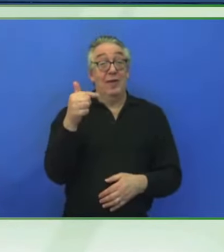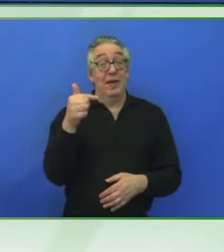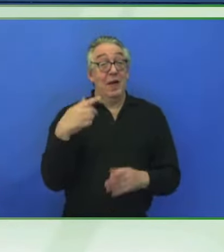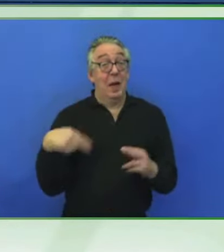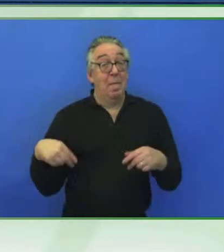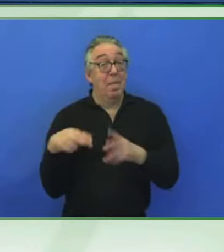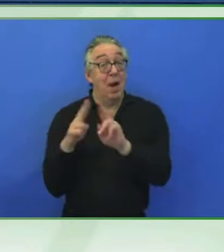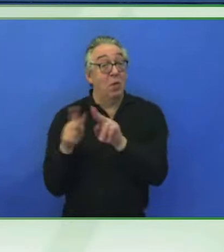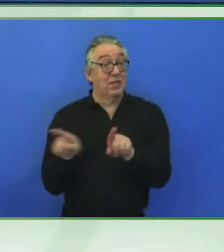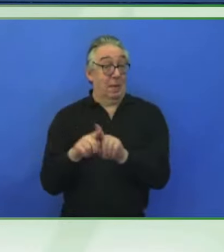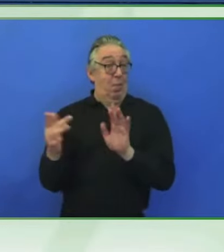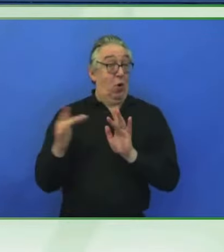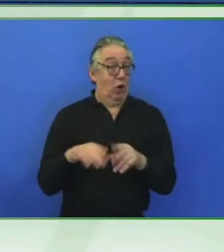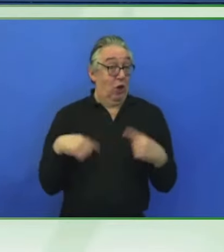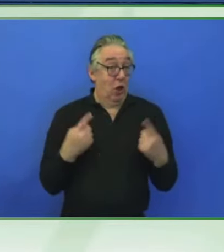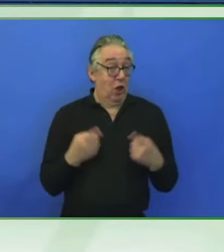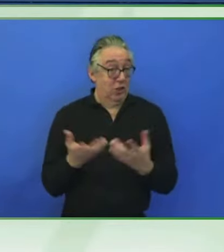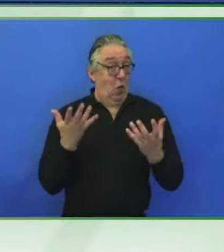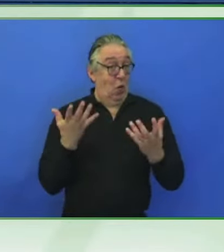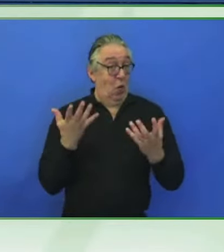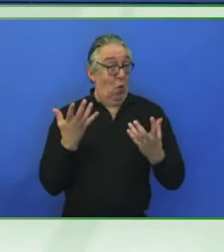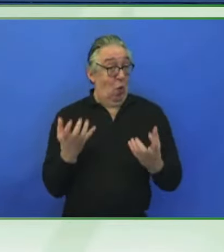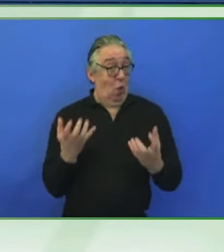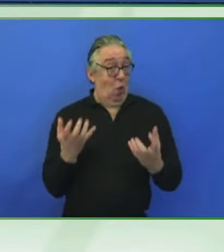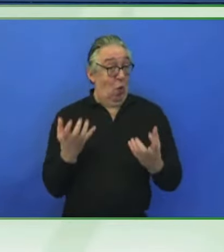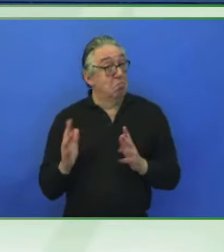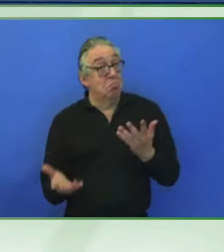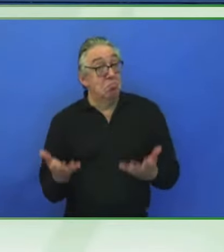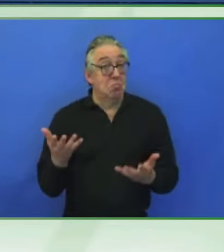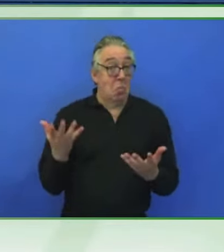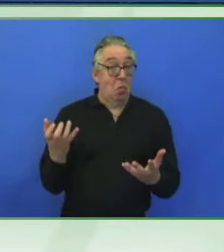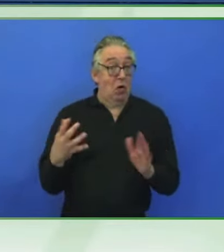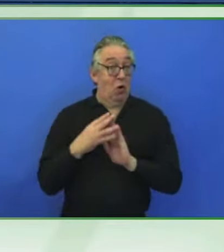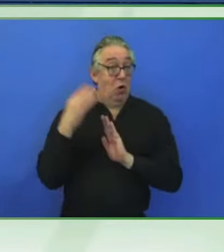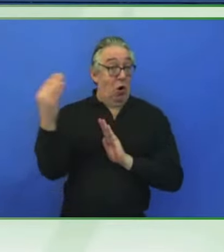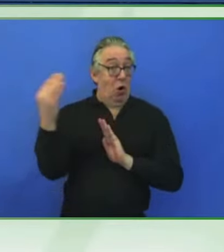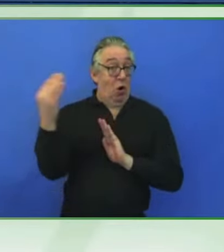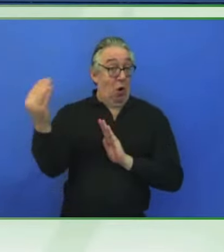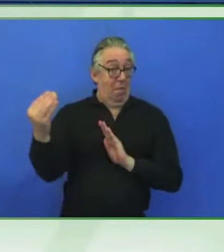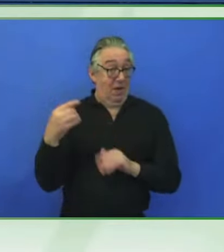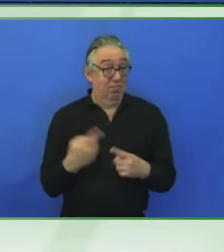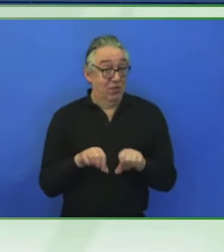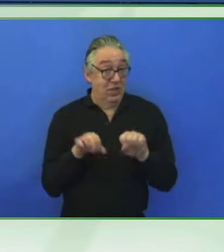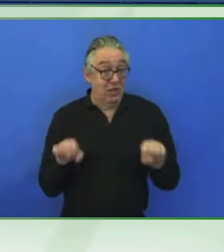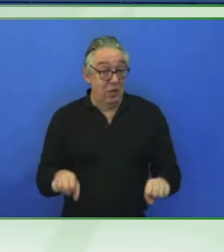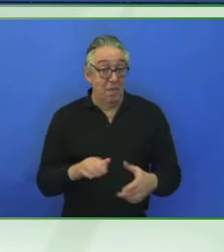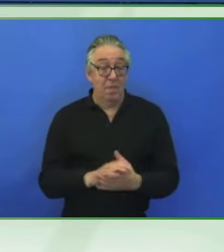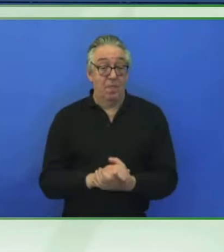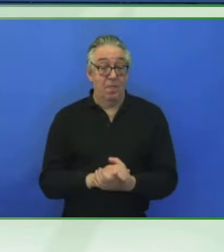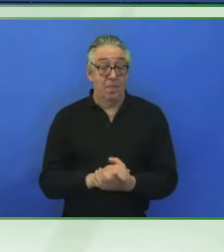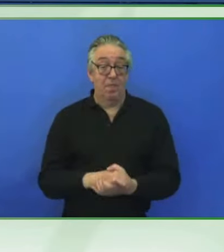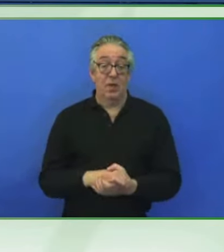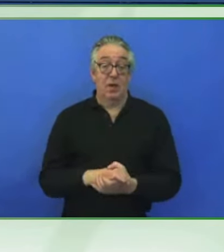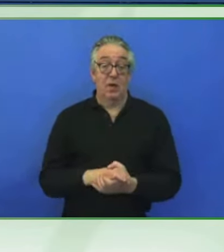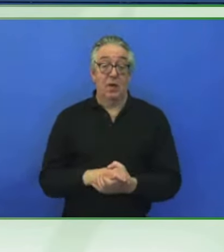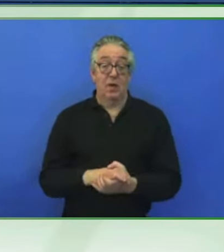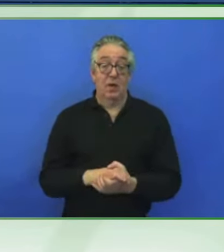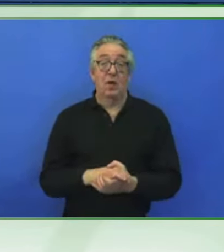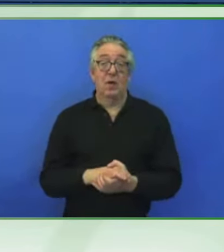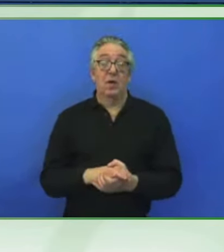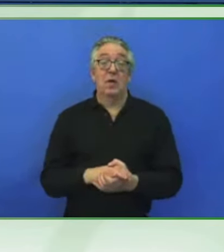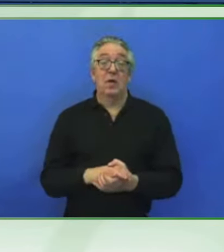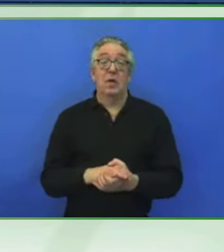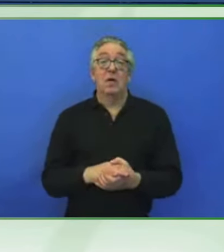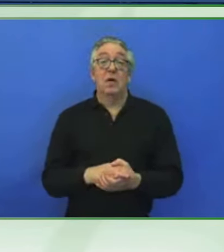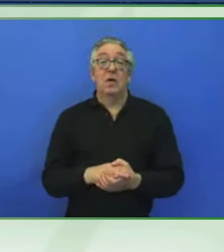Finally, I would like to share with you the project that we have present to the Zero project, call for nominations, and